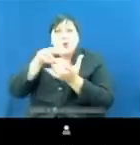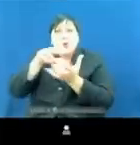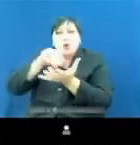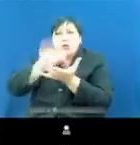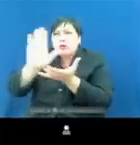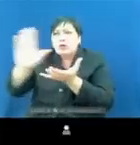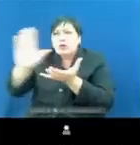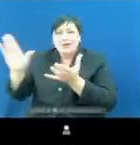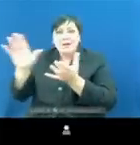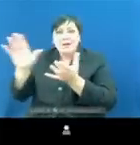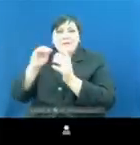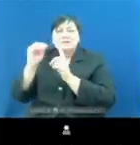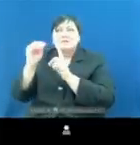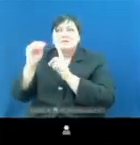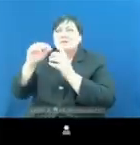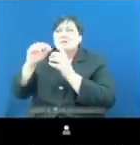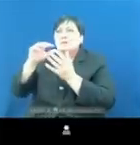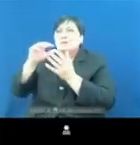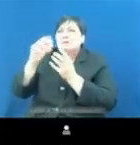your colleagues about it.